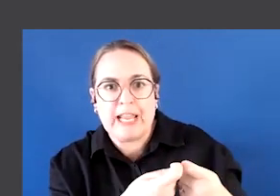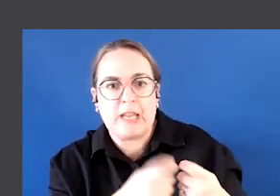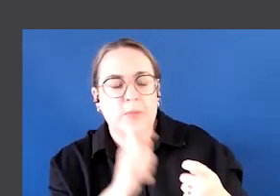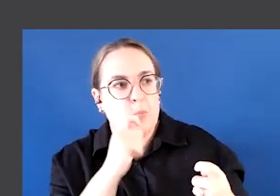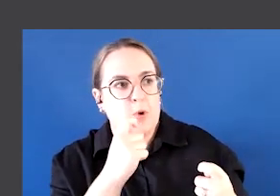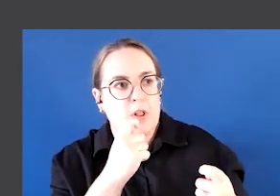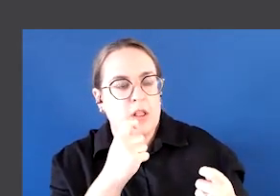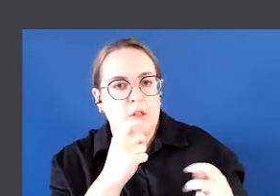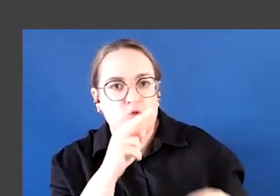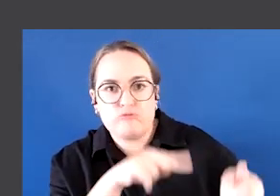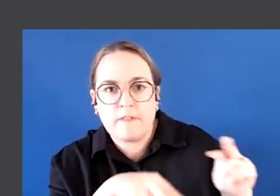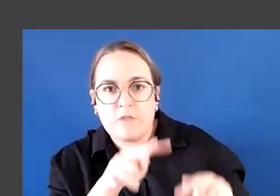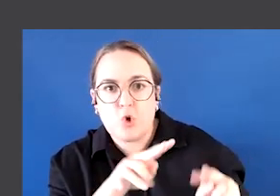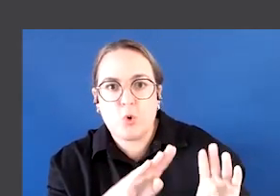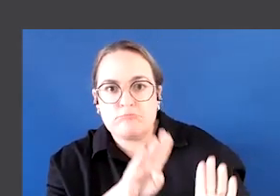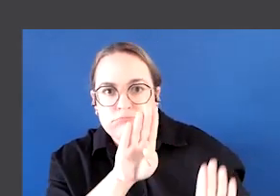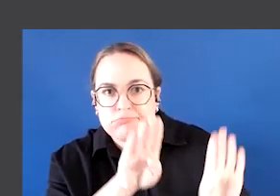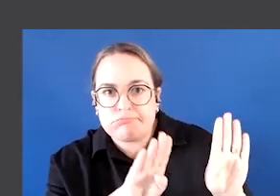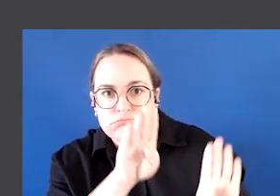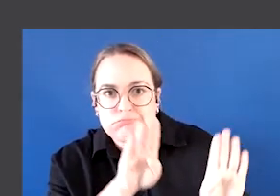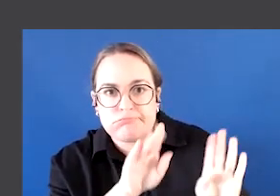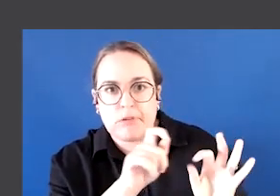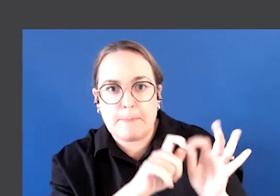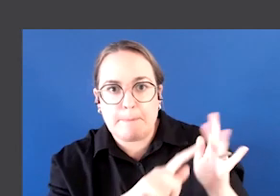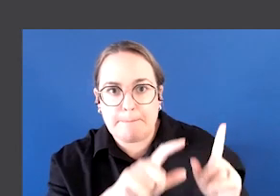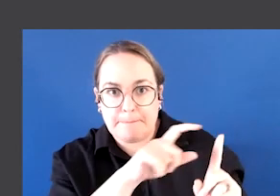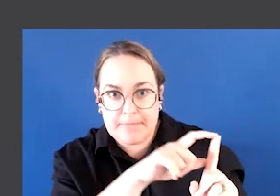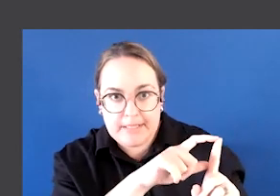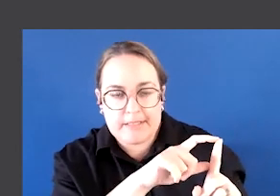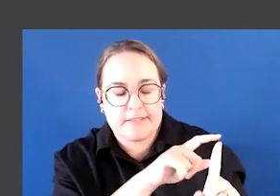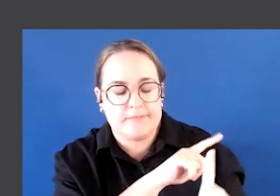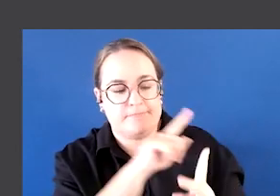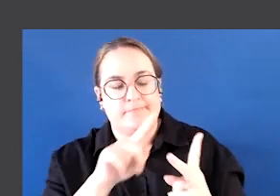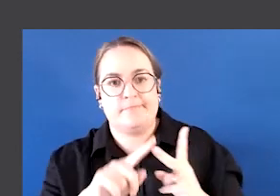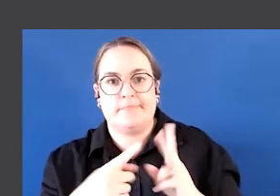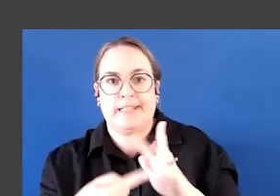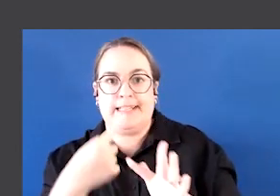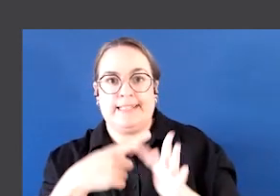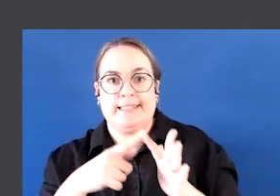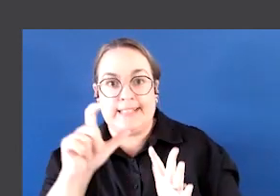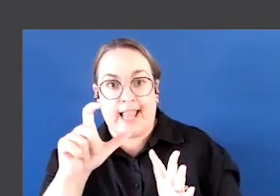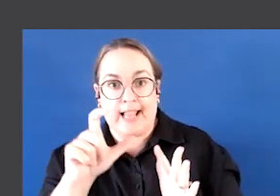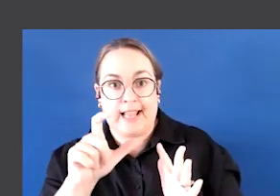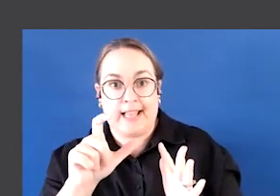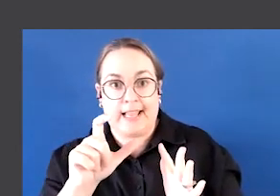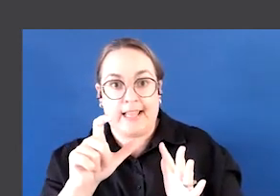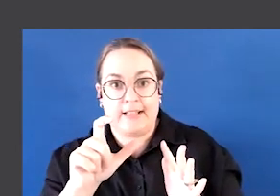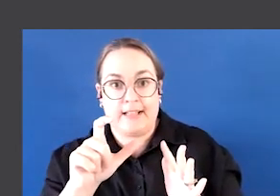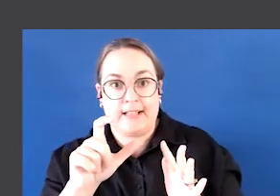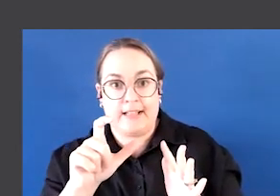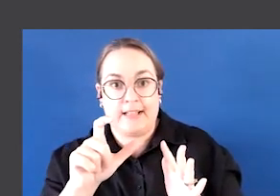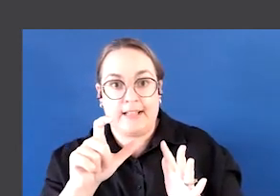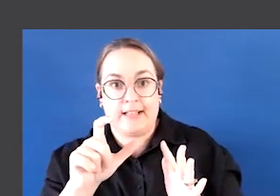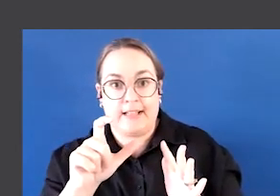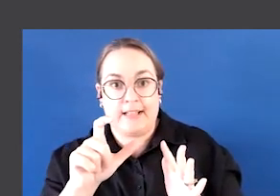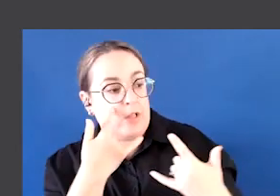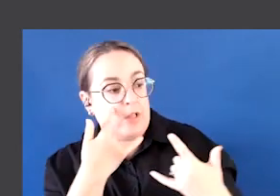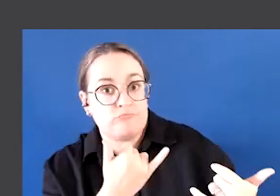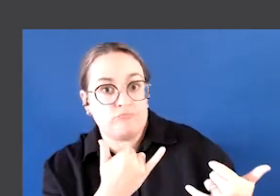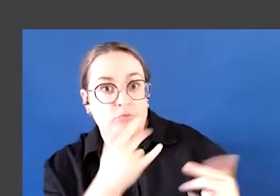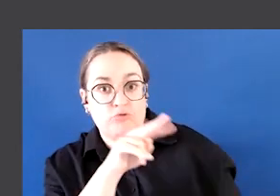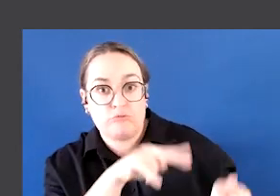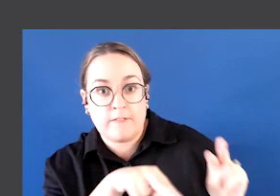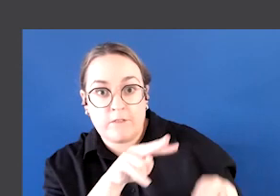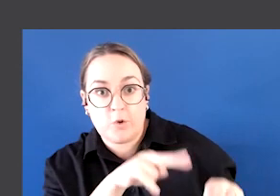evaluation teams who will review the bids when they come in. They are then supported by executive review teams who will review the